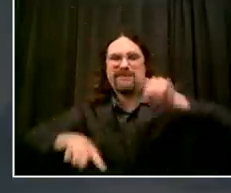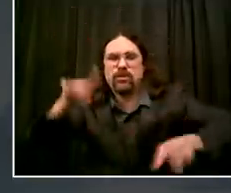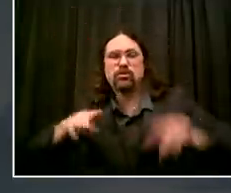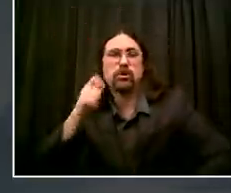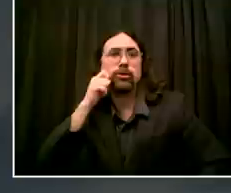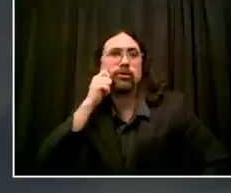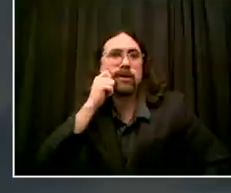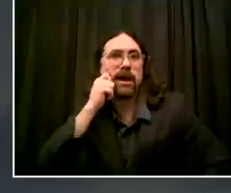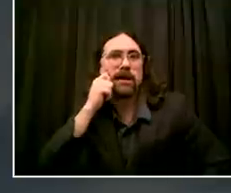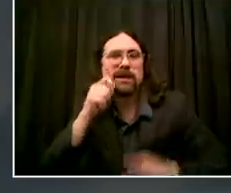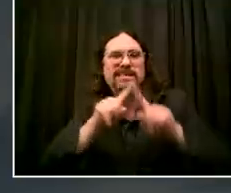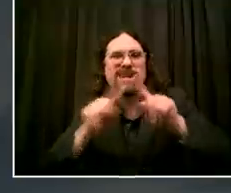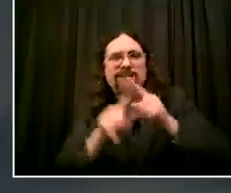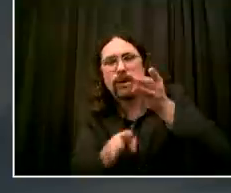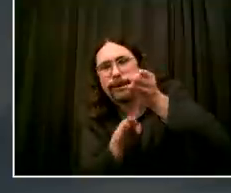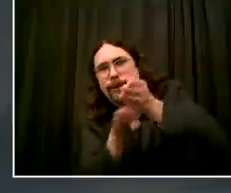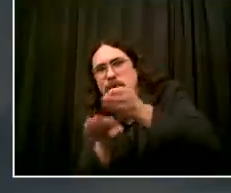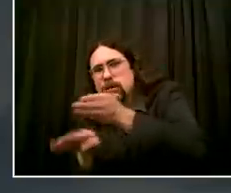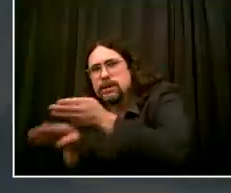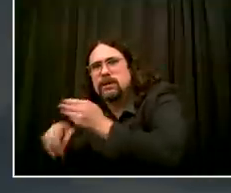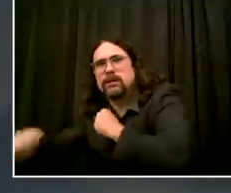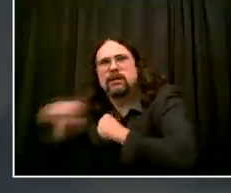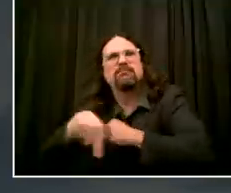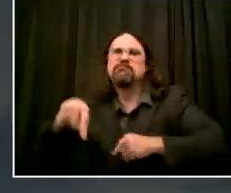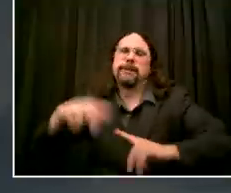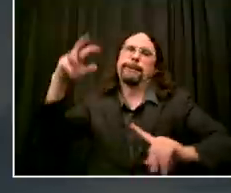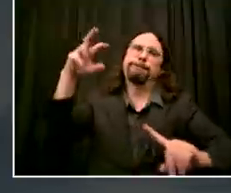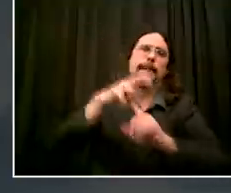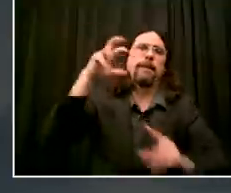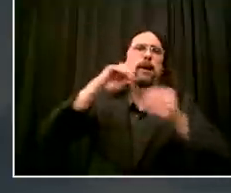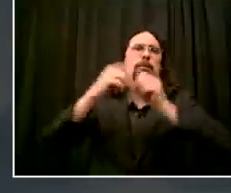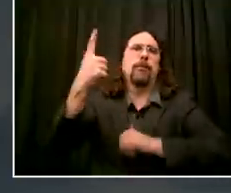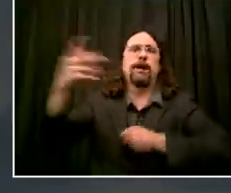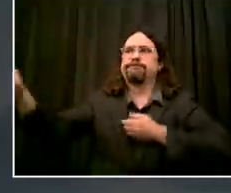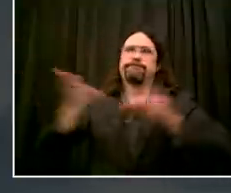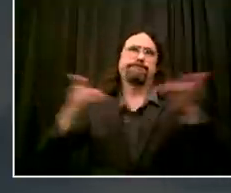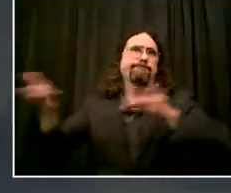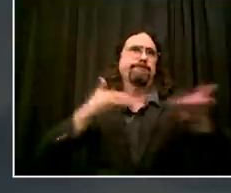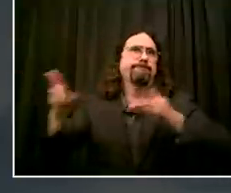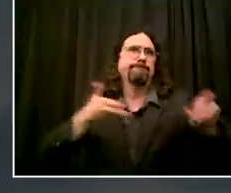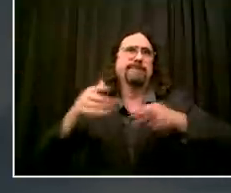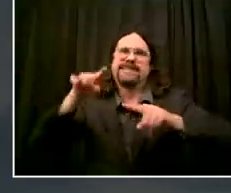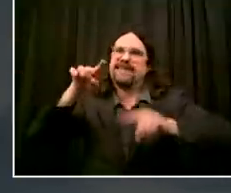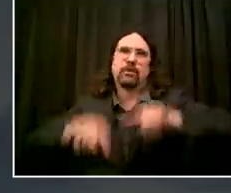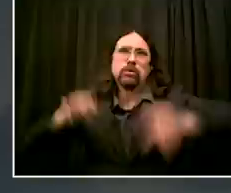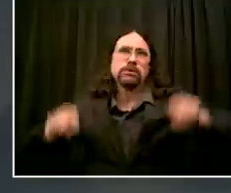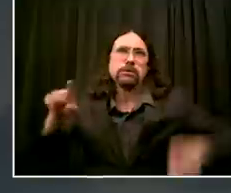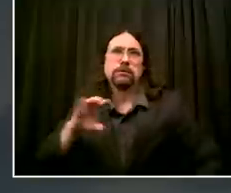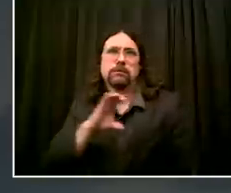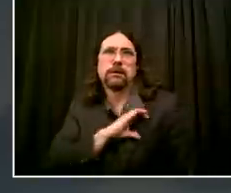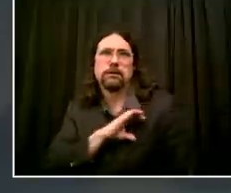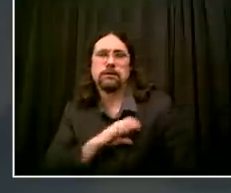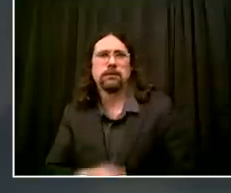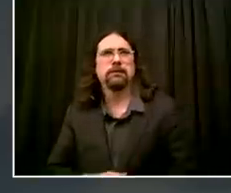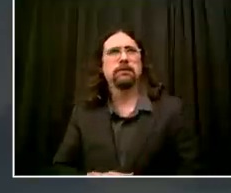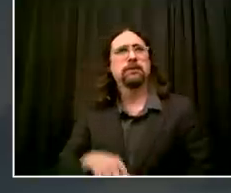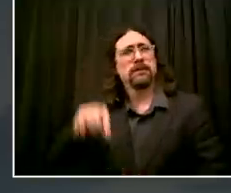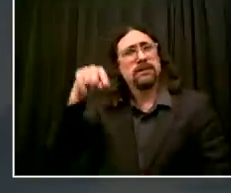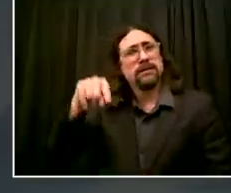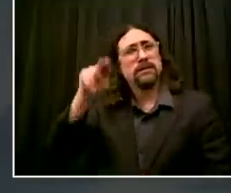box. How can we keep moving forward? And it was literally close to impossible when you have executive